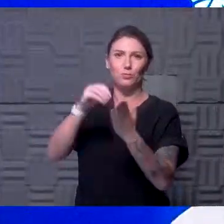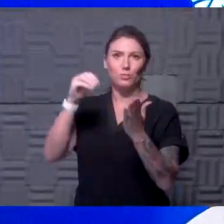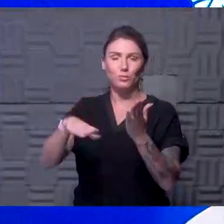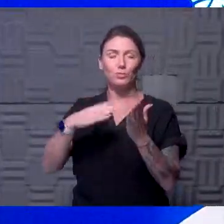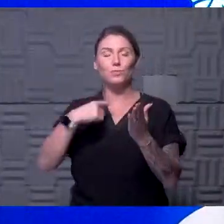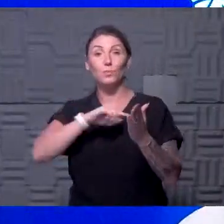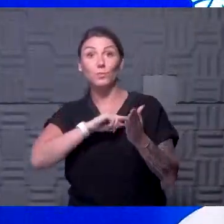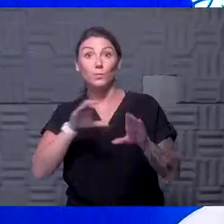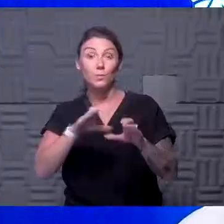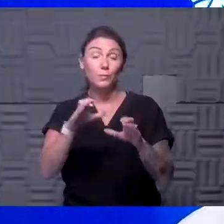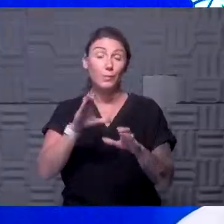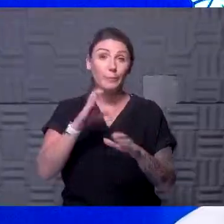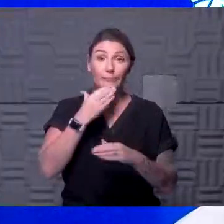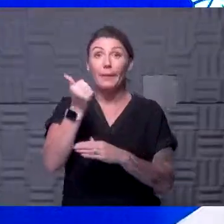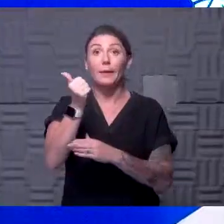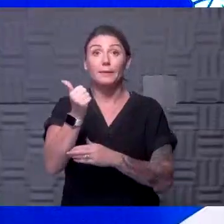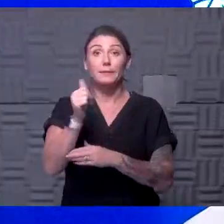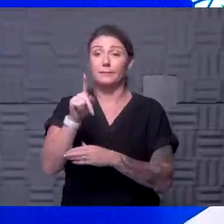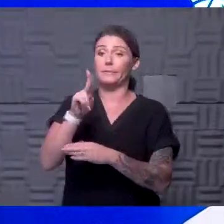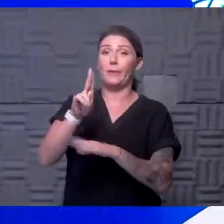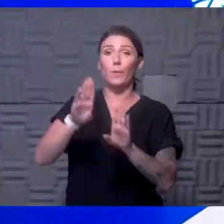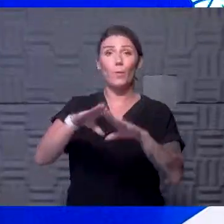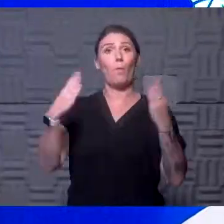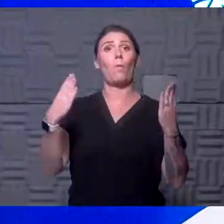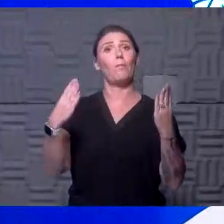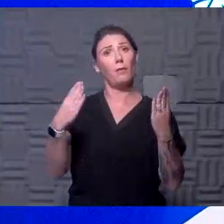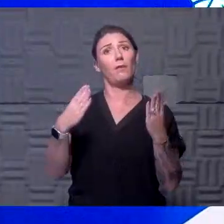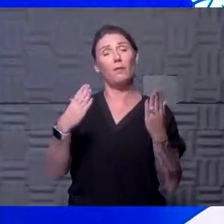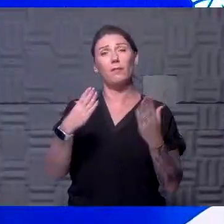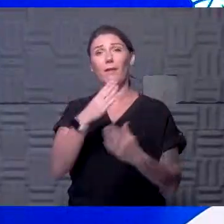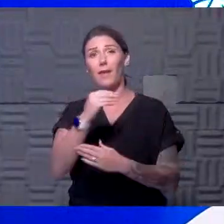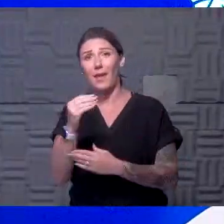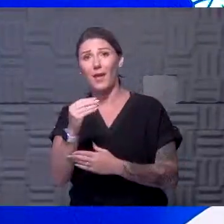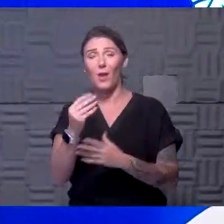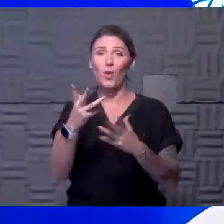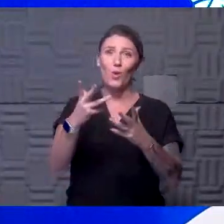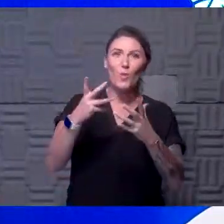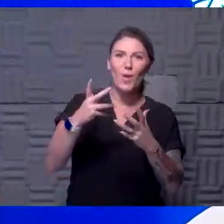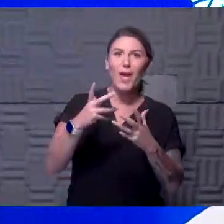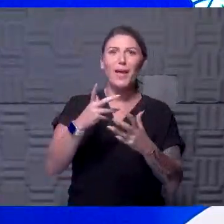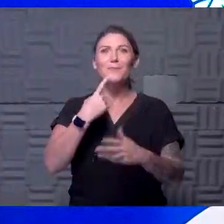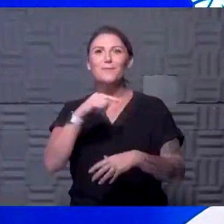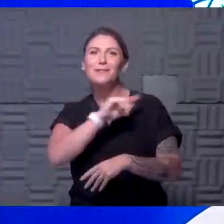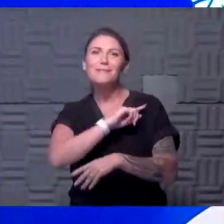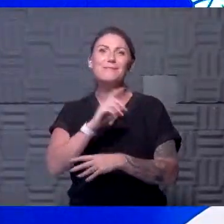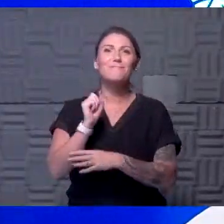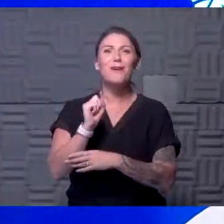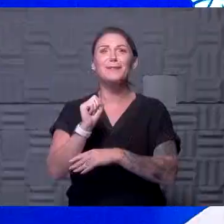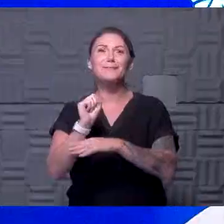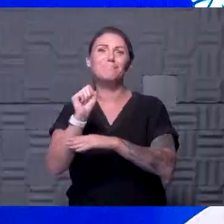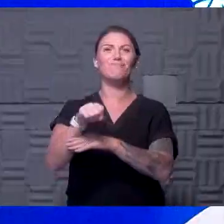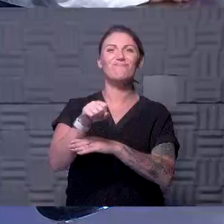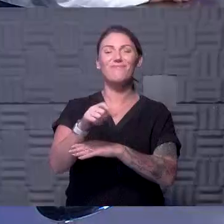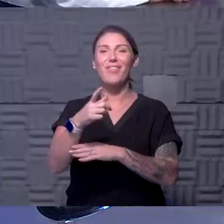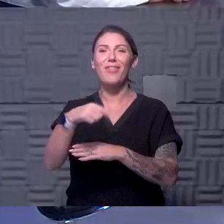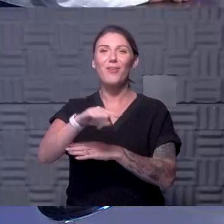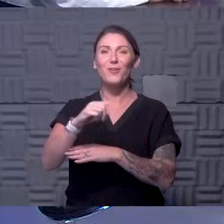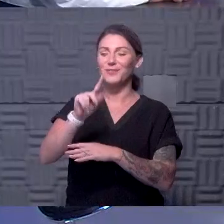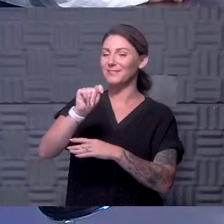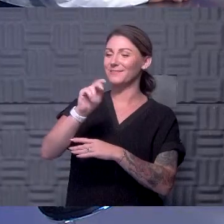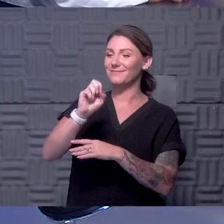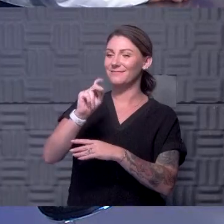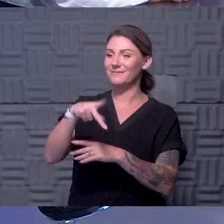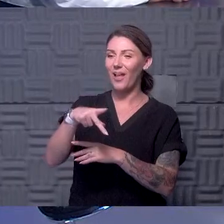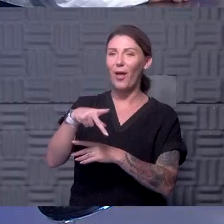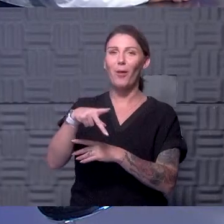open, and going, and because we want to make sure we beat the Tar Heels. I think that's the Jayhawks beat Tar Heels once again. And the Blue Devils, too.